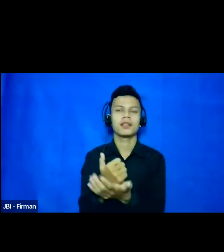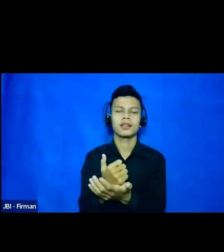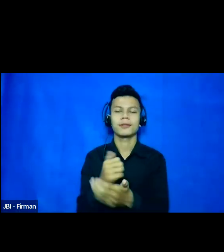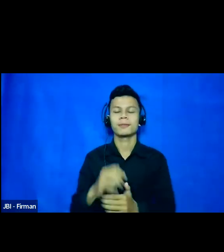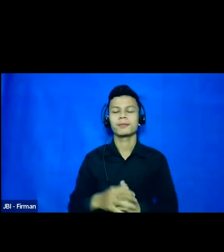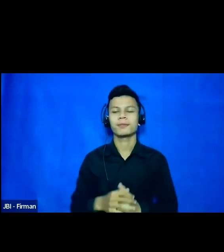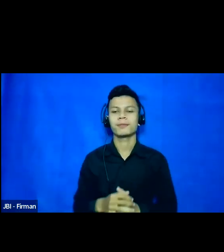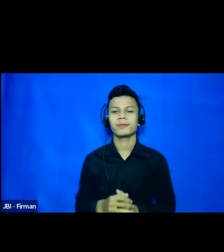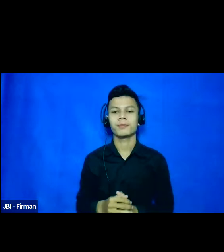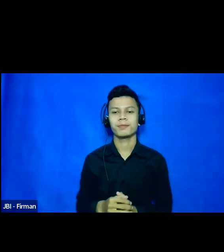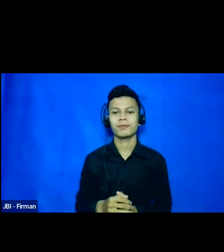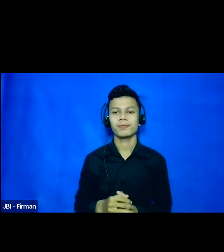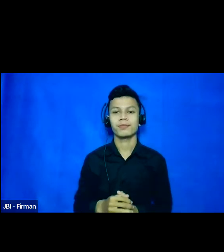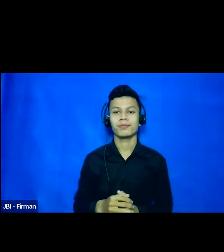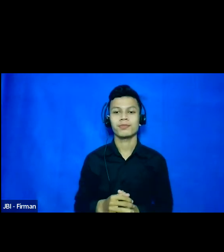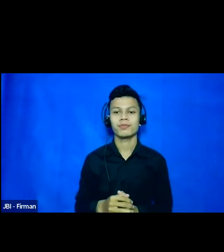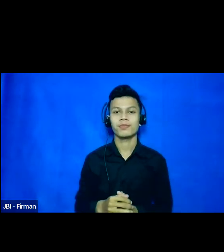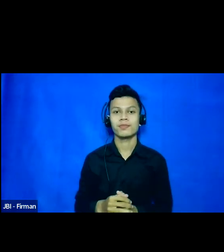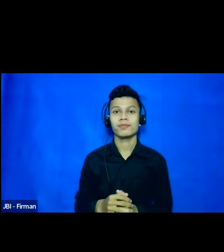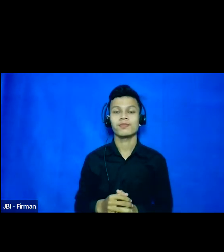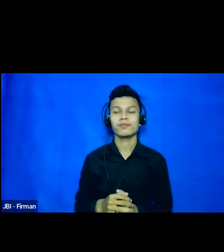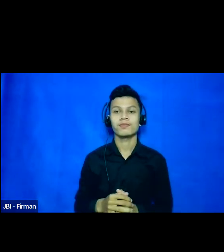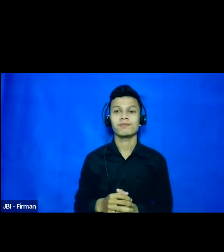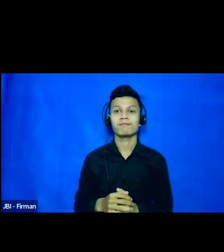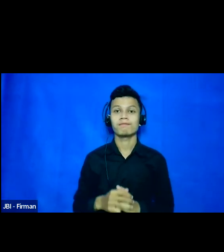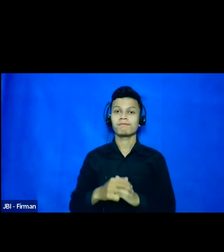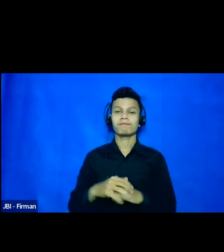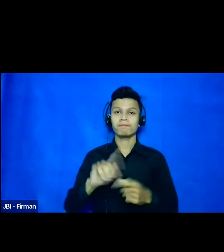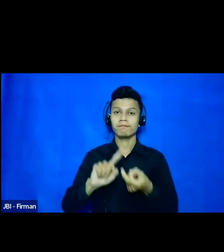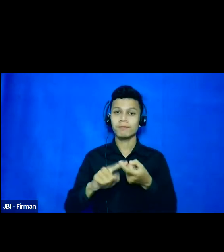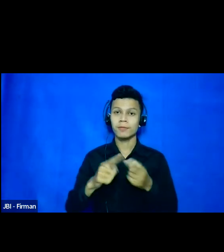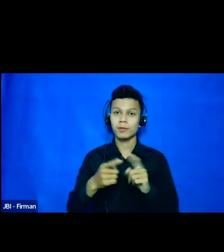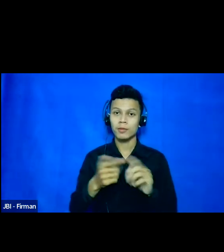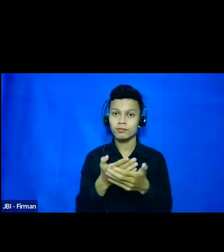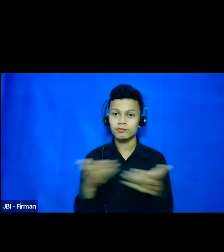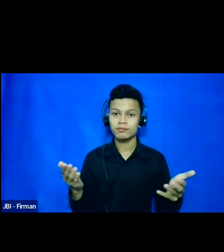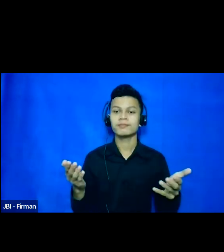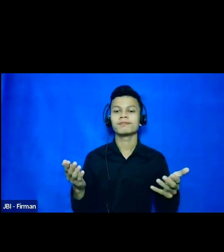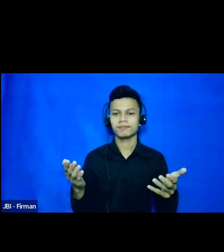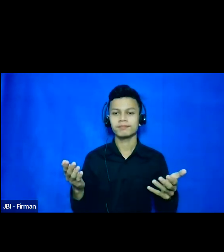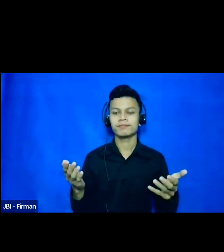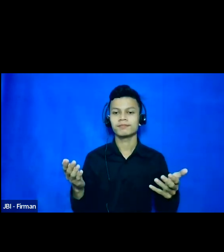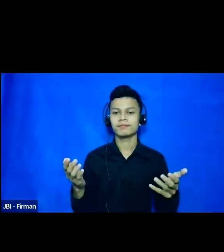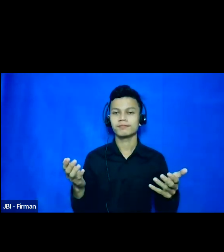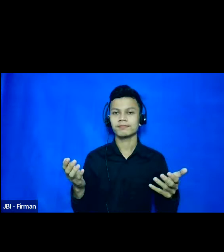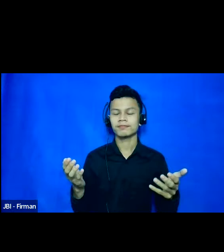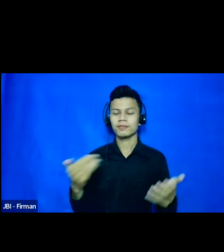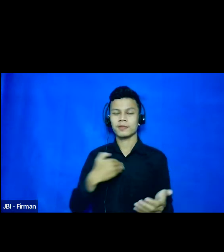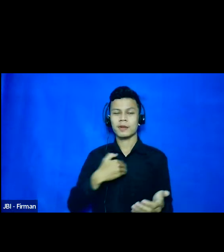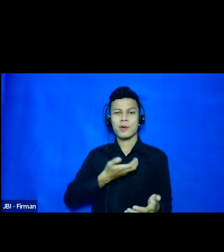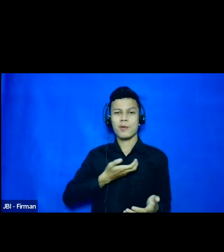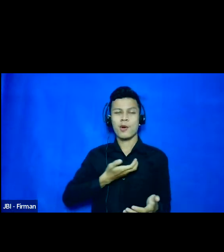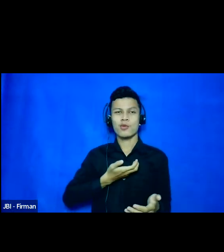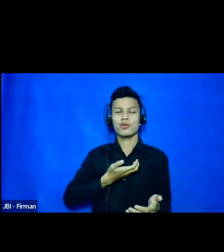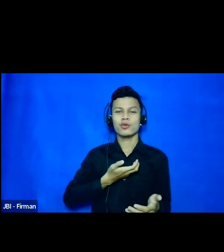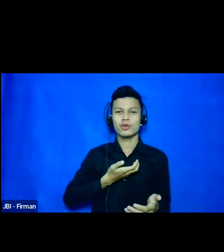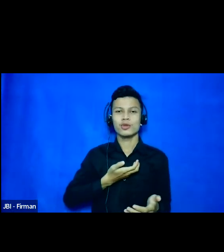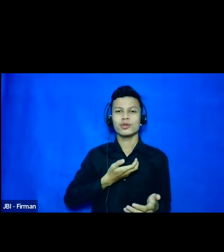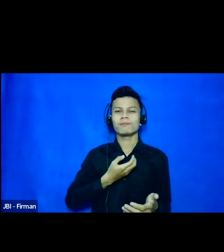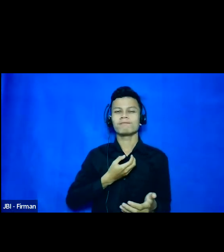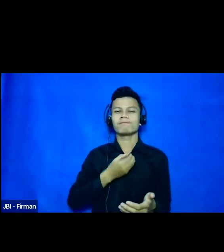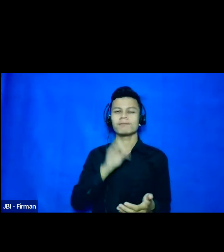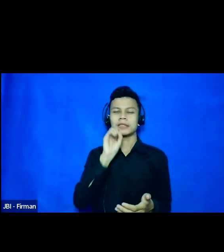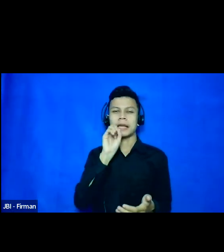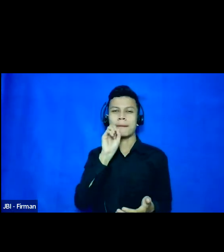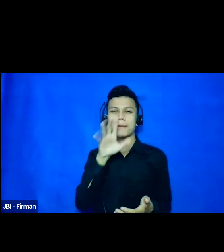colleagues and friends, just for giving you an update, the